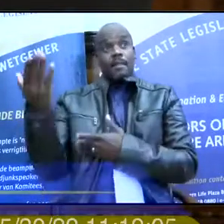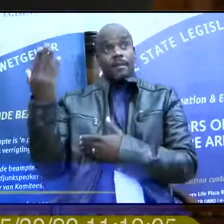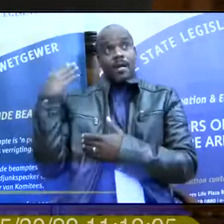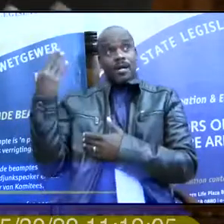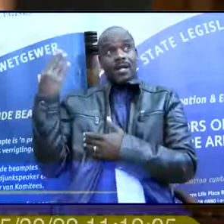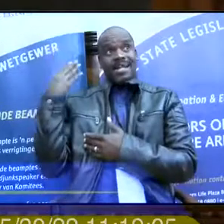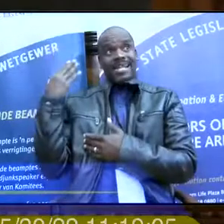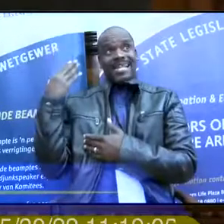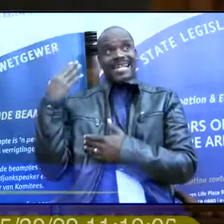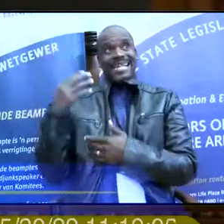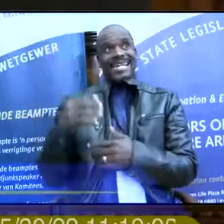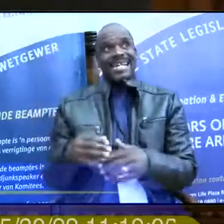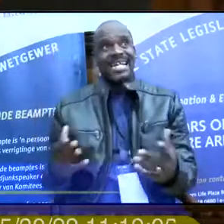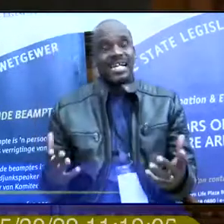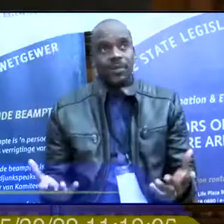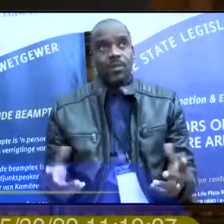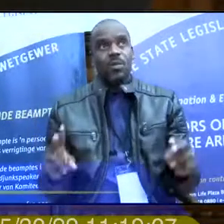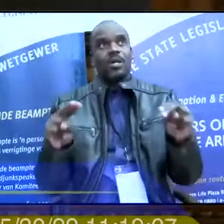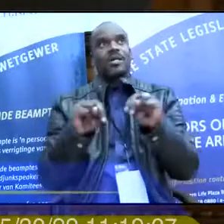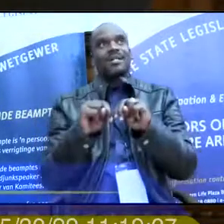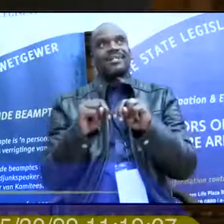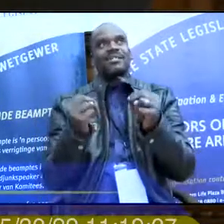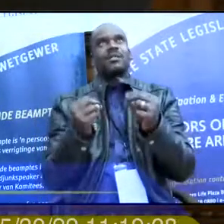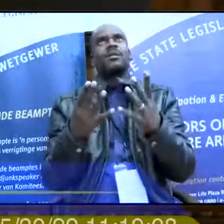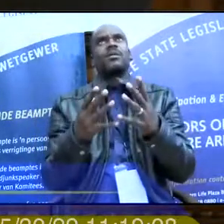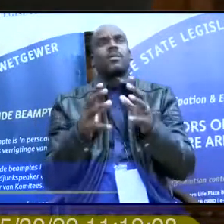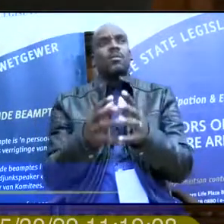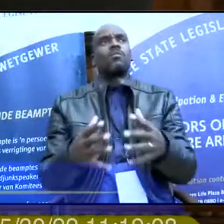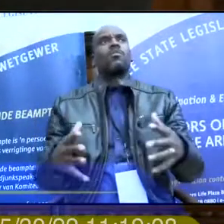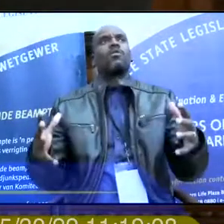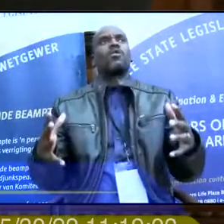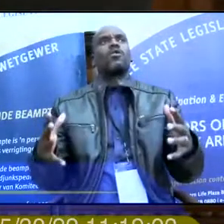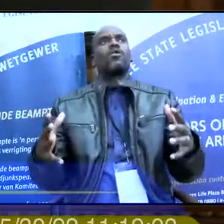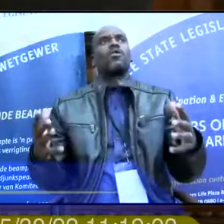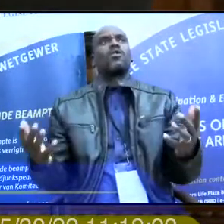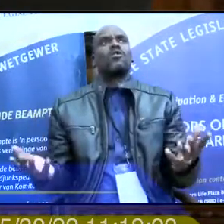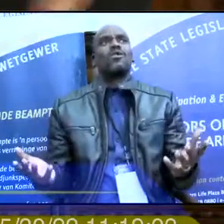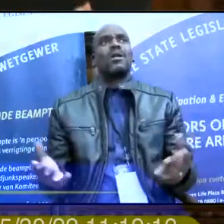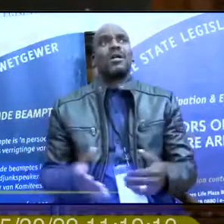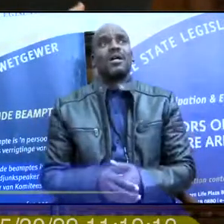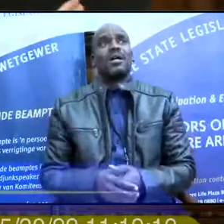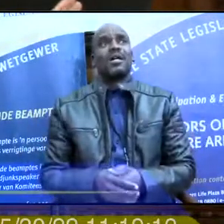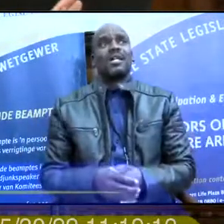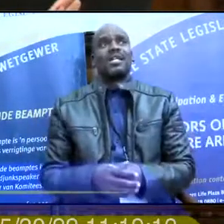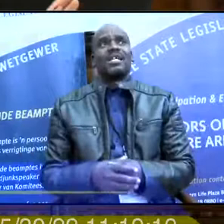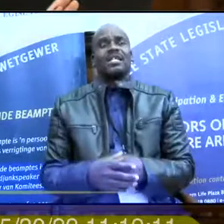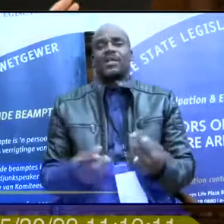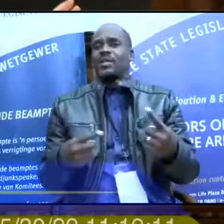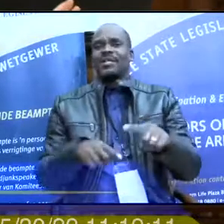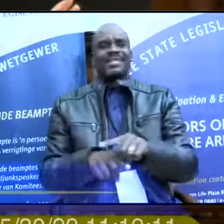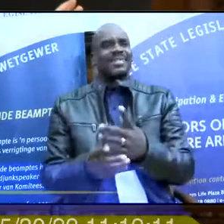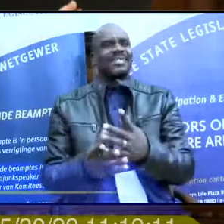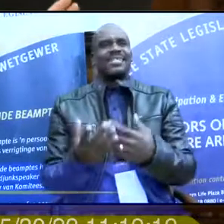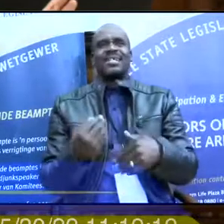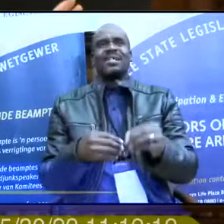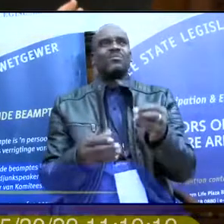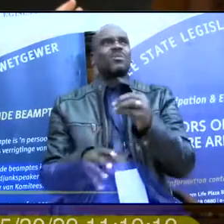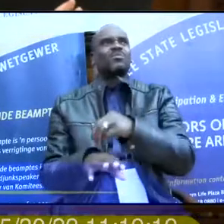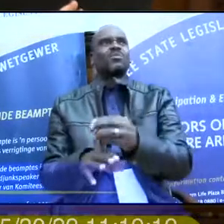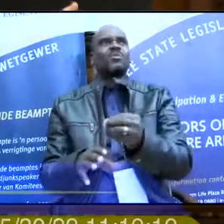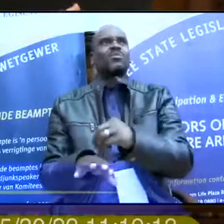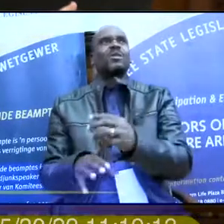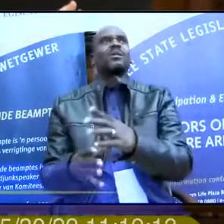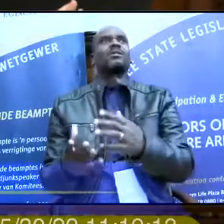distorted it was much more uh we found mangan receiving close to 36 of total projects and